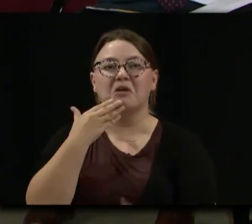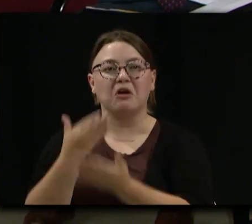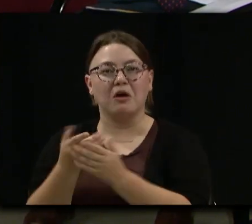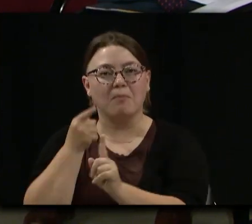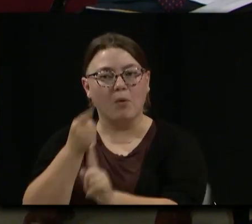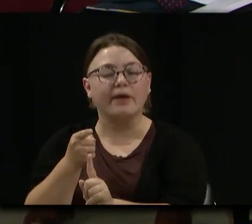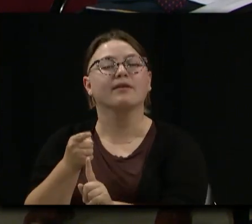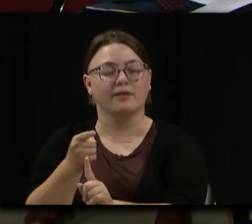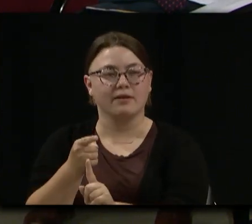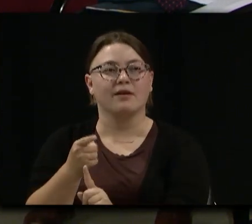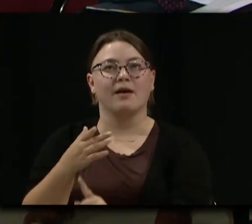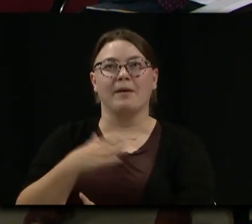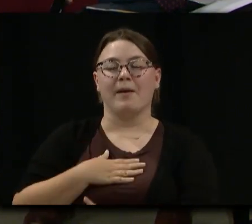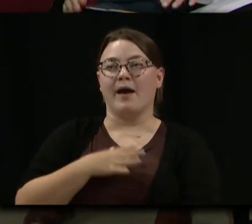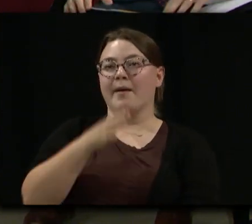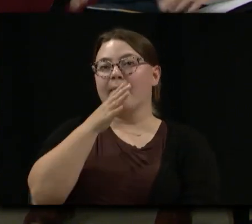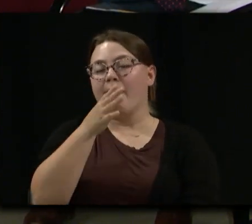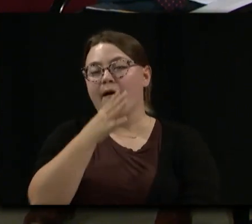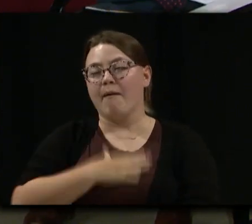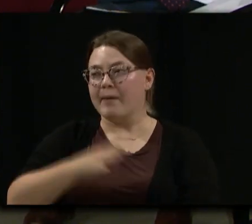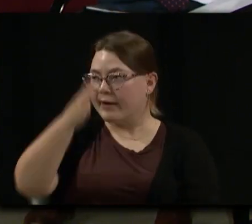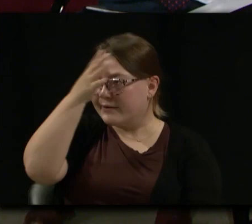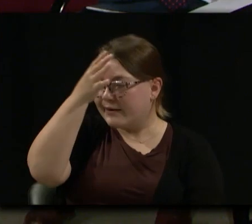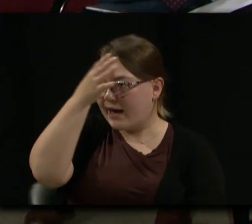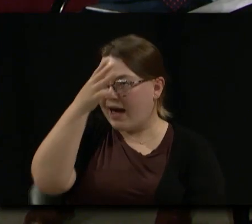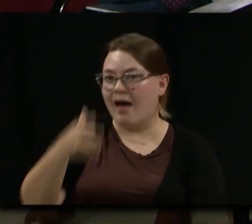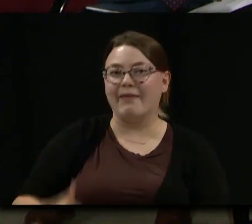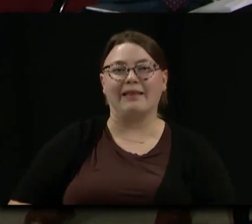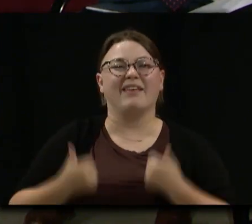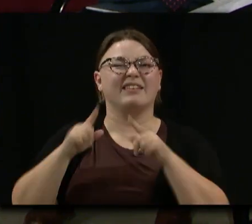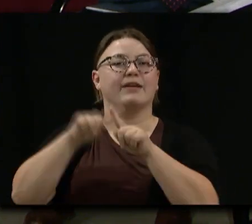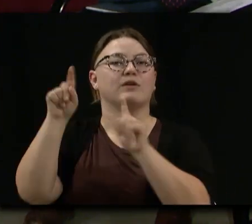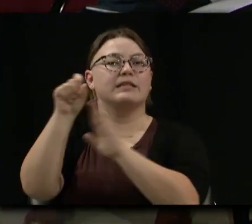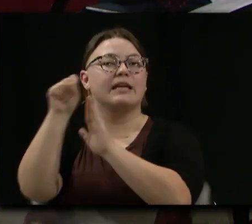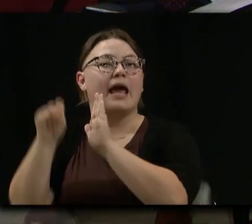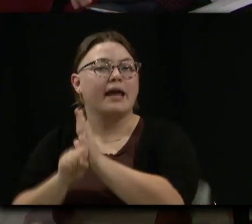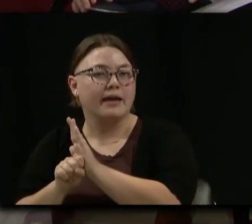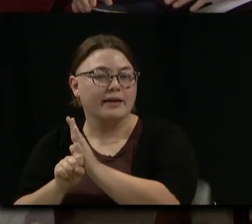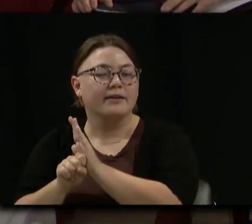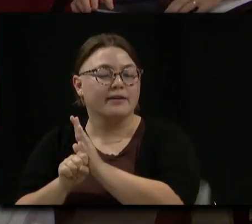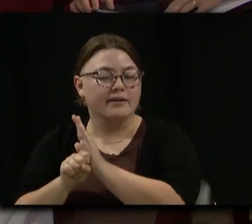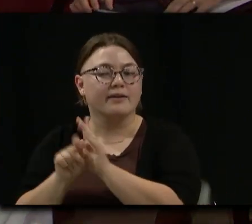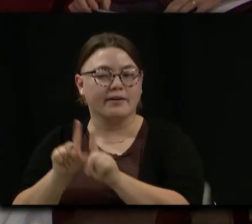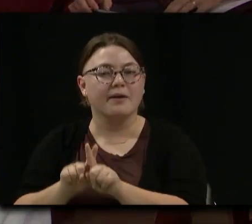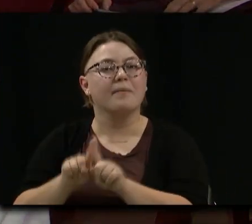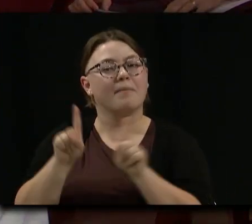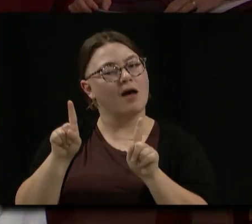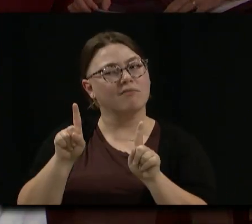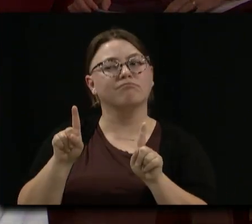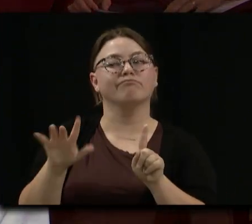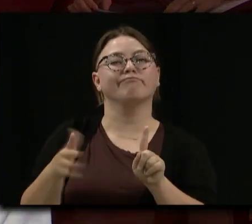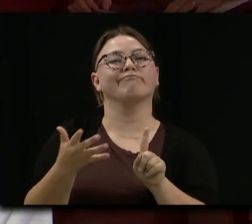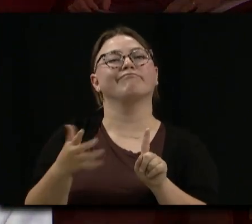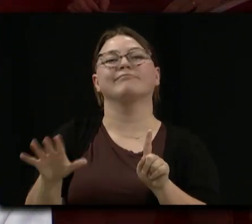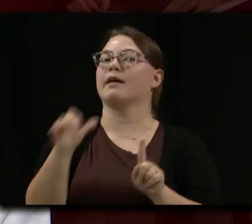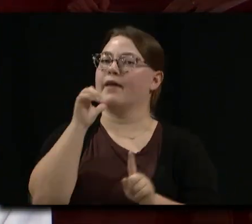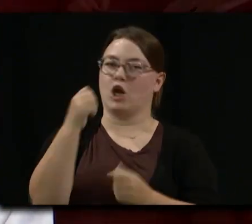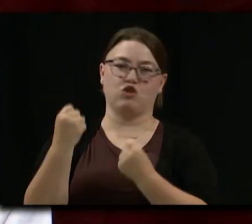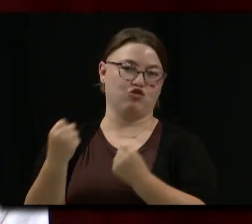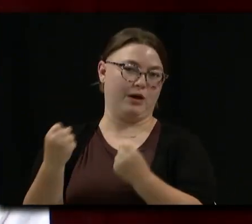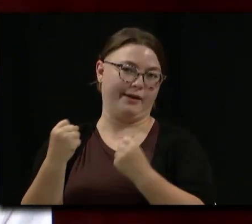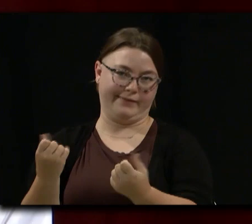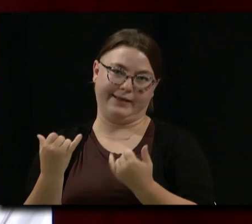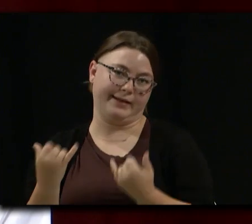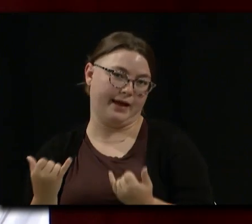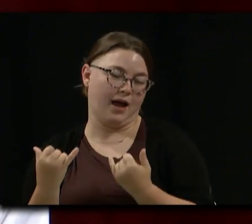My family, my dad and mom, although they live out of state, are certainly to the point where they're not driving, and so they're not